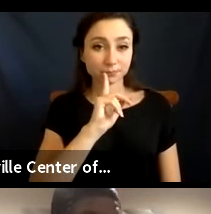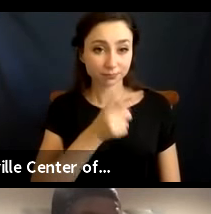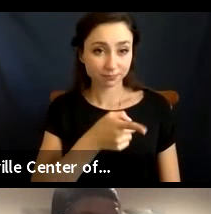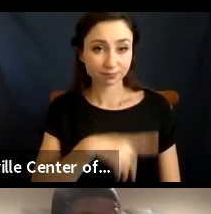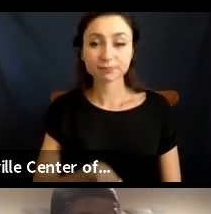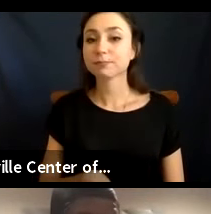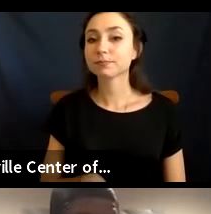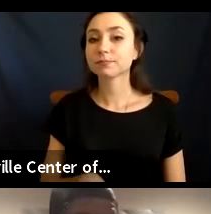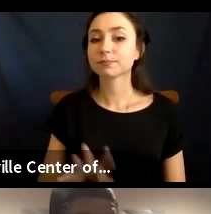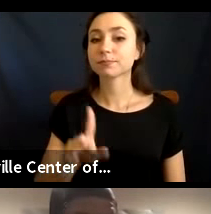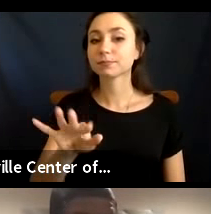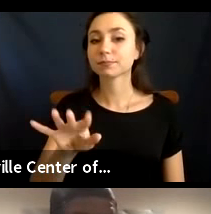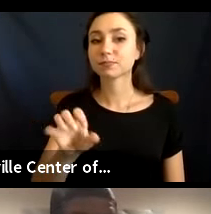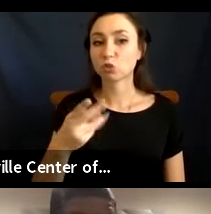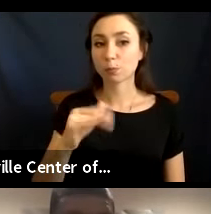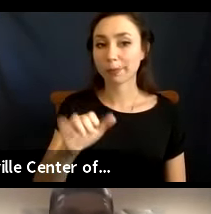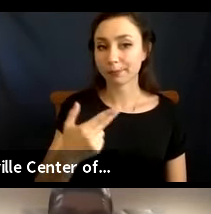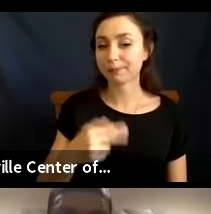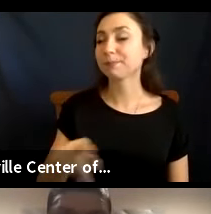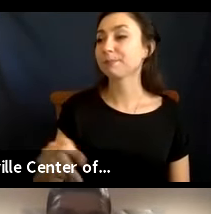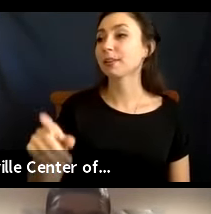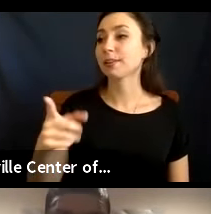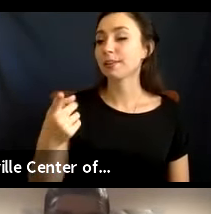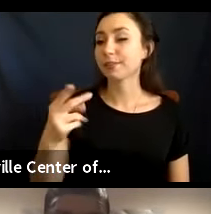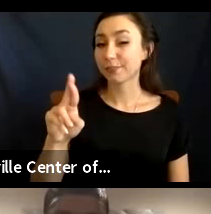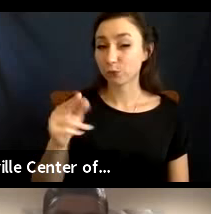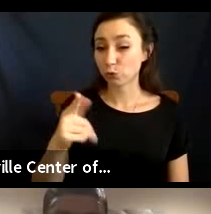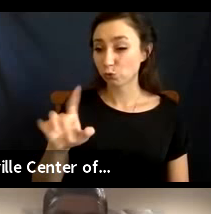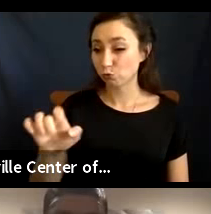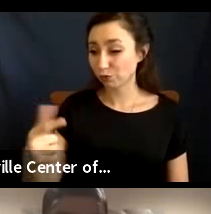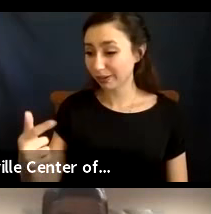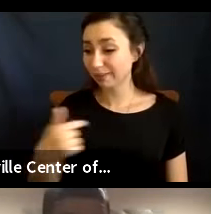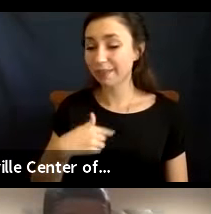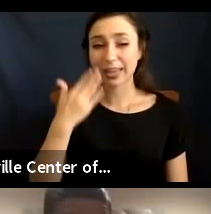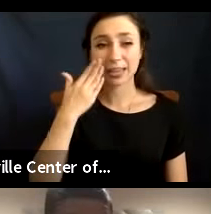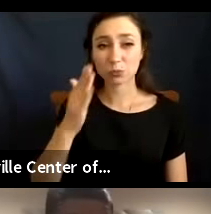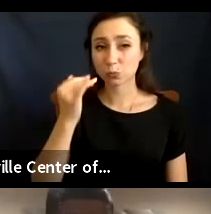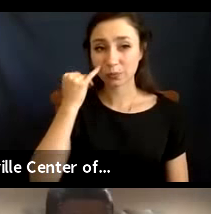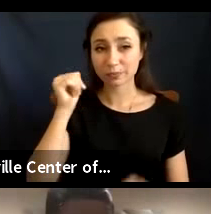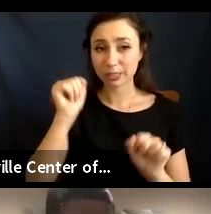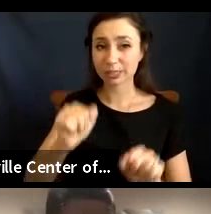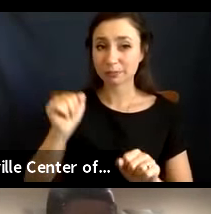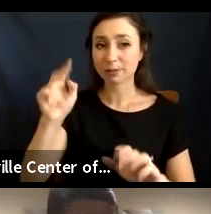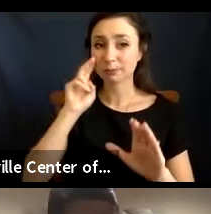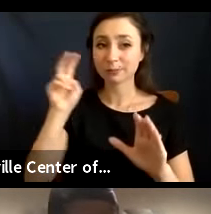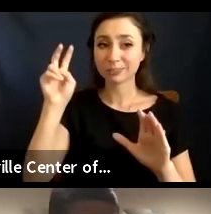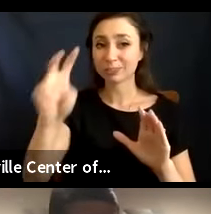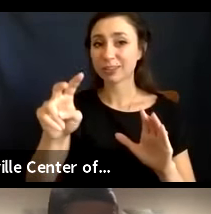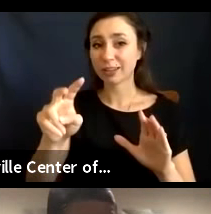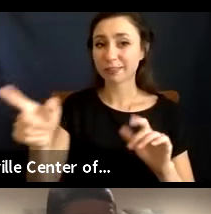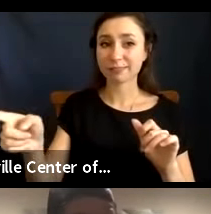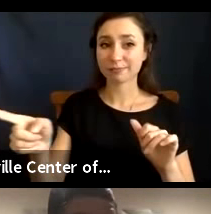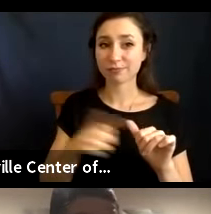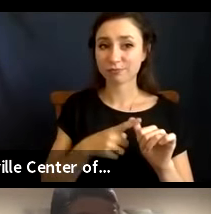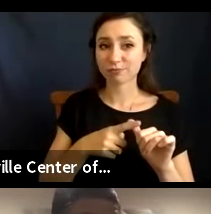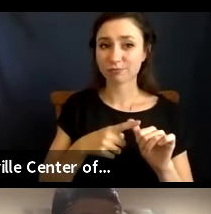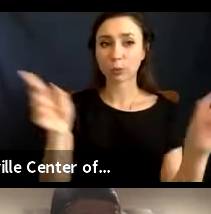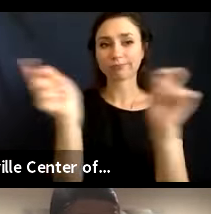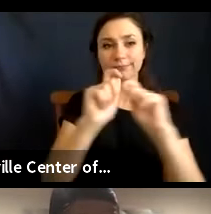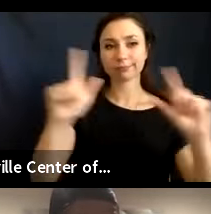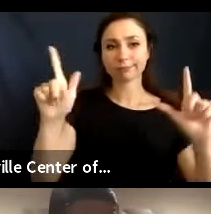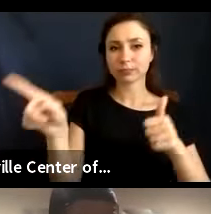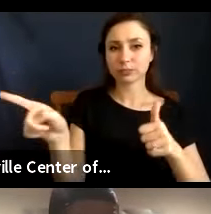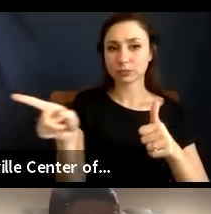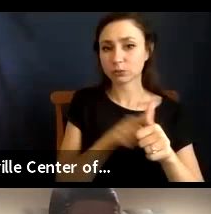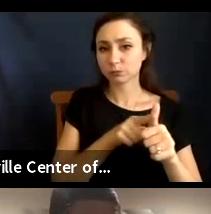So, Dr. Gregg, I don't know if it's possible for us to project again the original graph of the